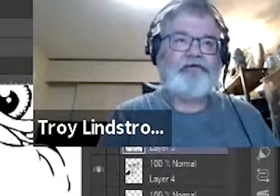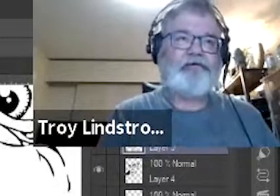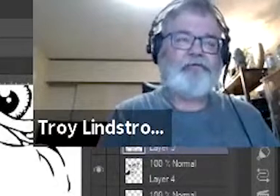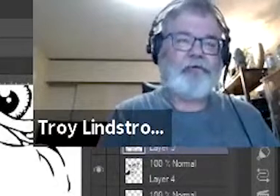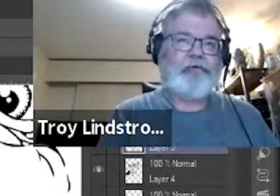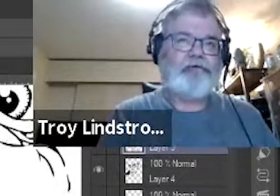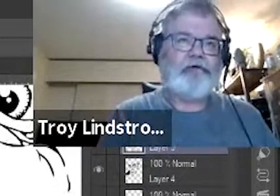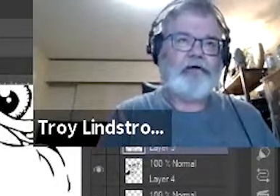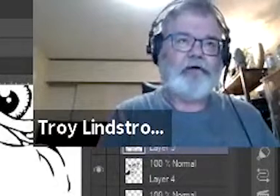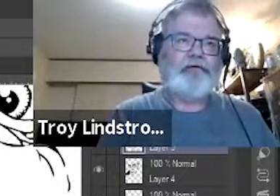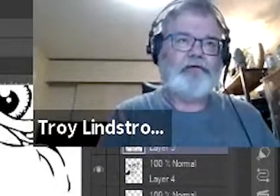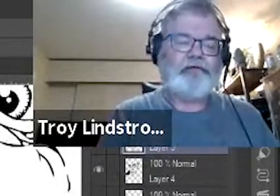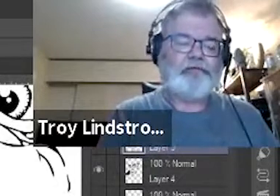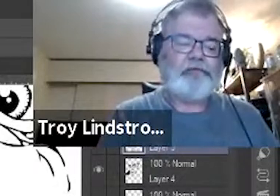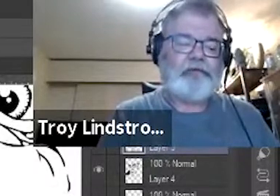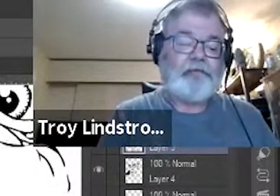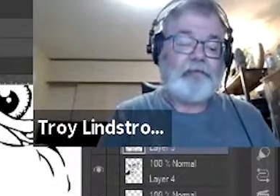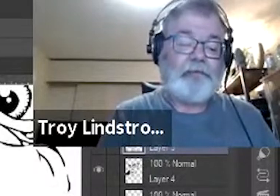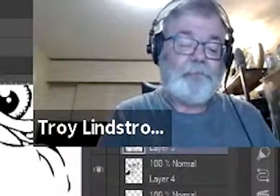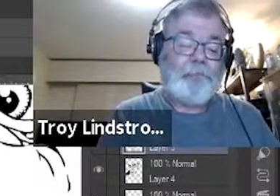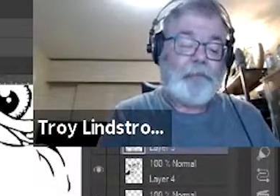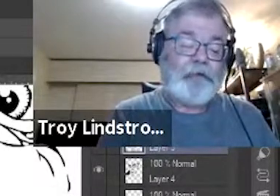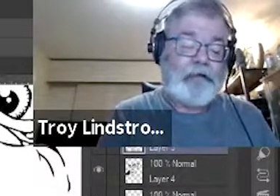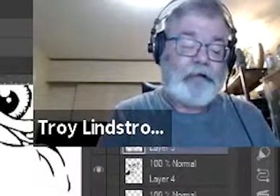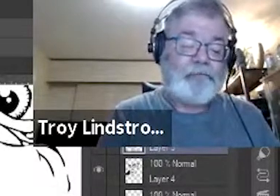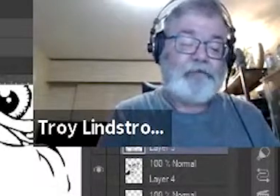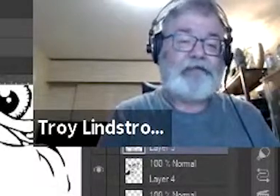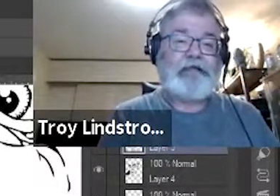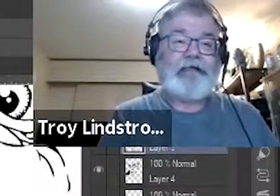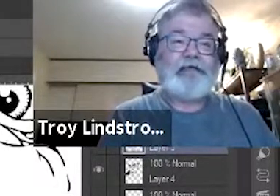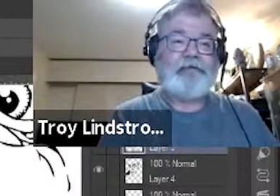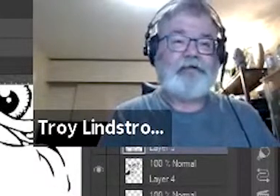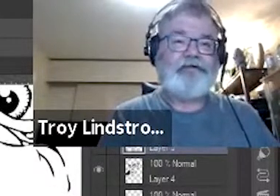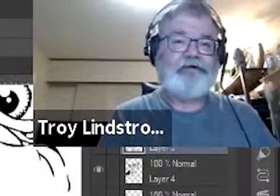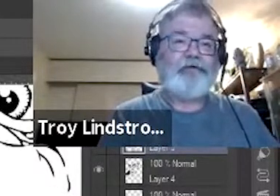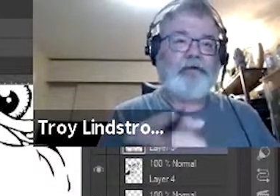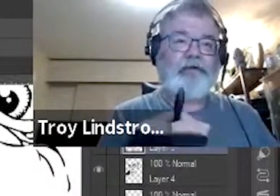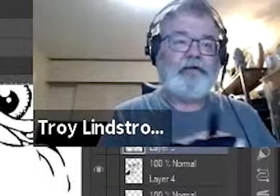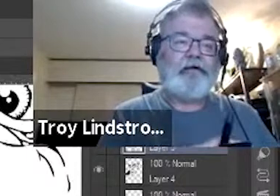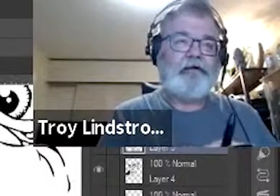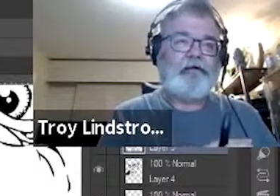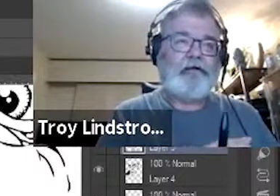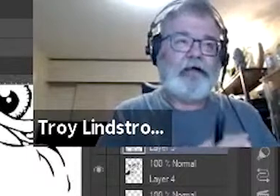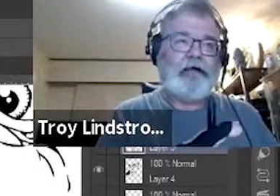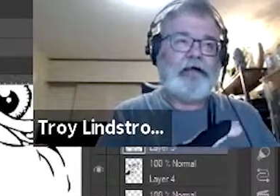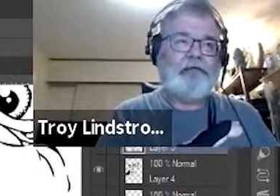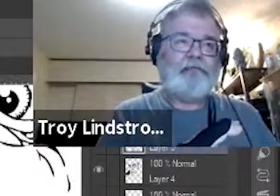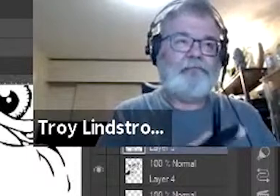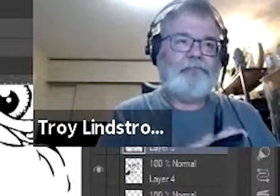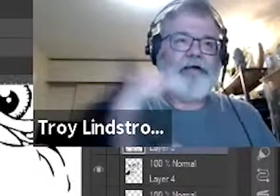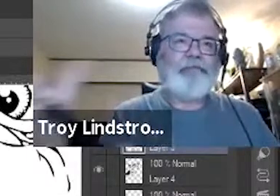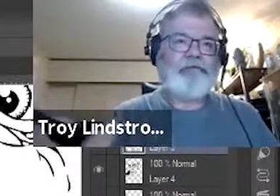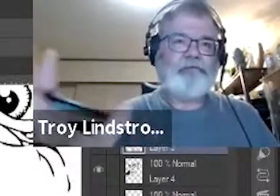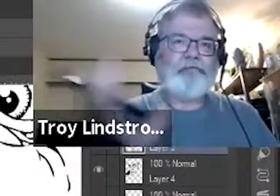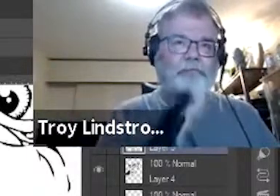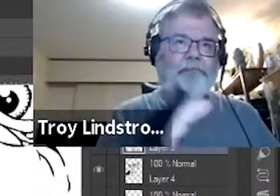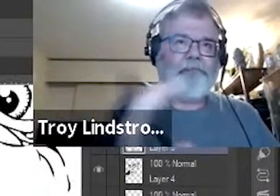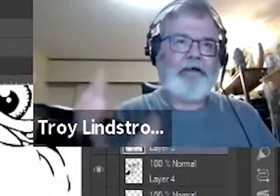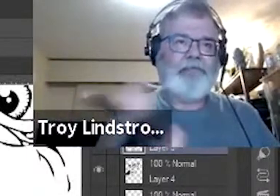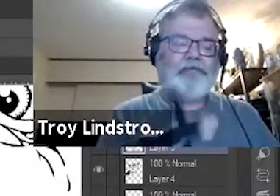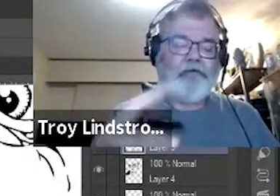on a series of photos or illustrations with that one. Eventually, I'd like to make a show with